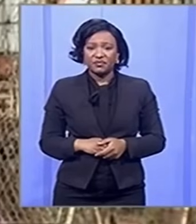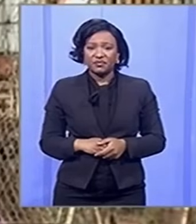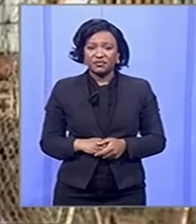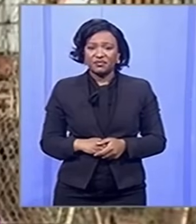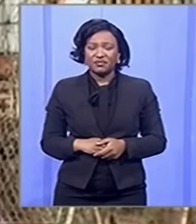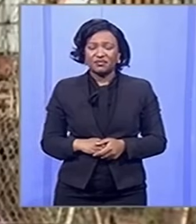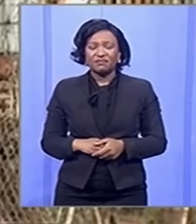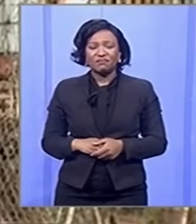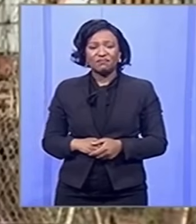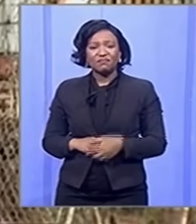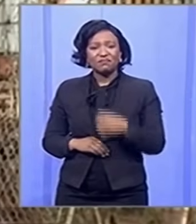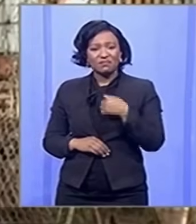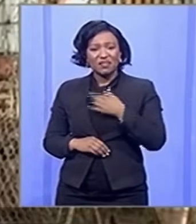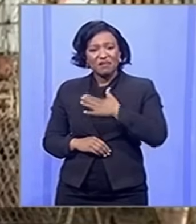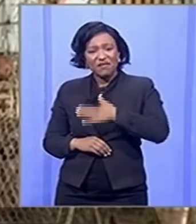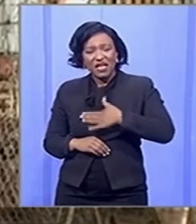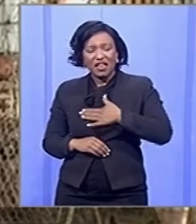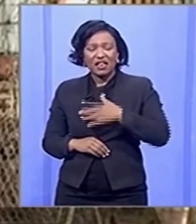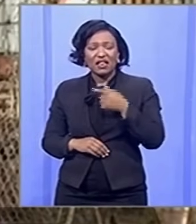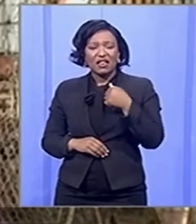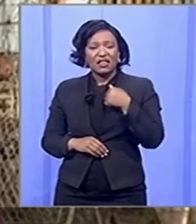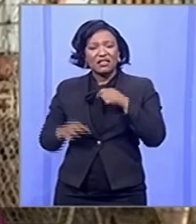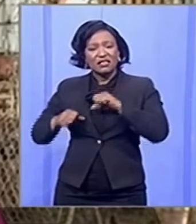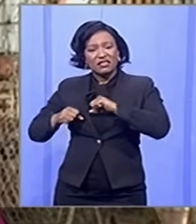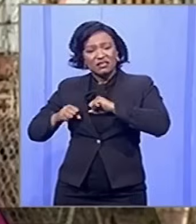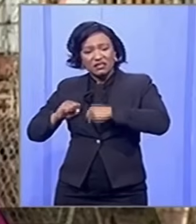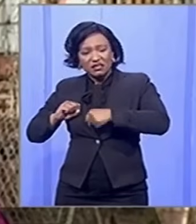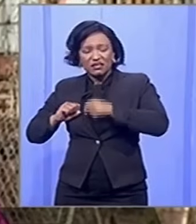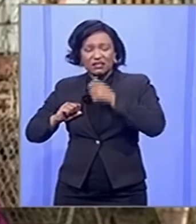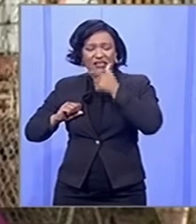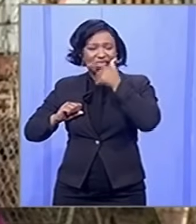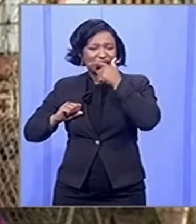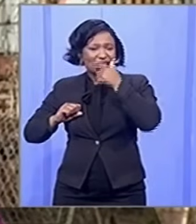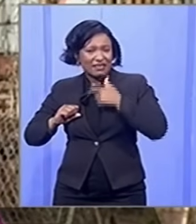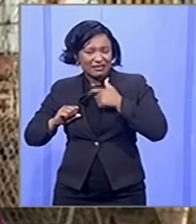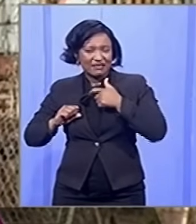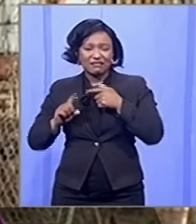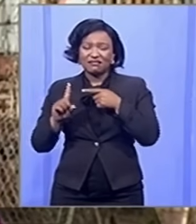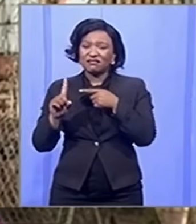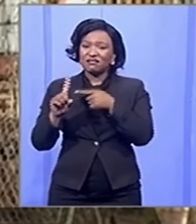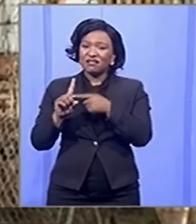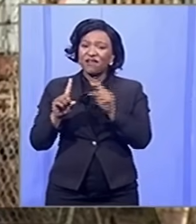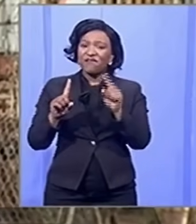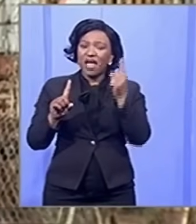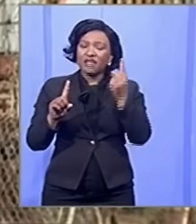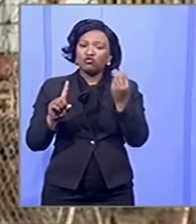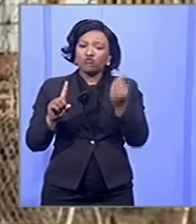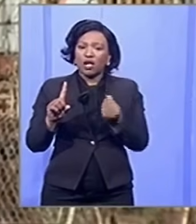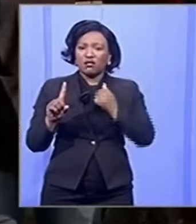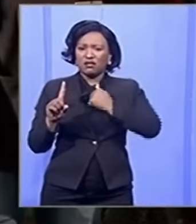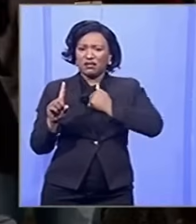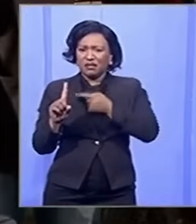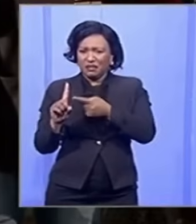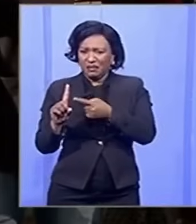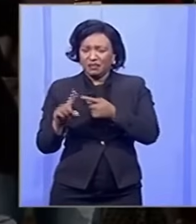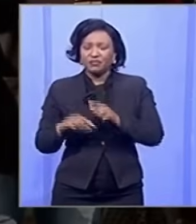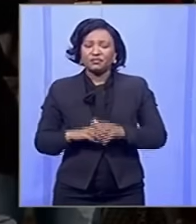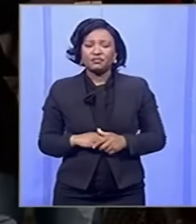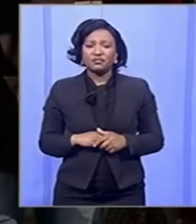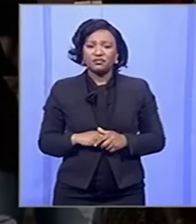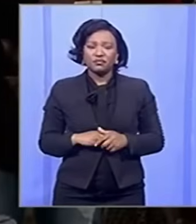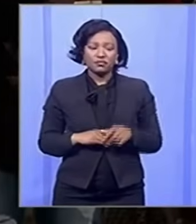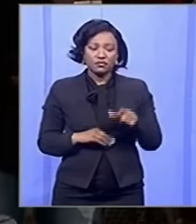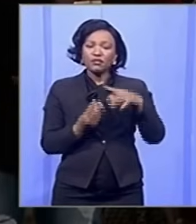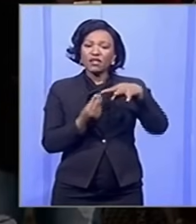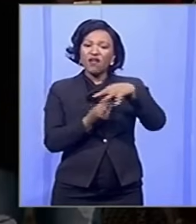I'm so sad. My heart is so broken because she's my first child. Yes, she's my first child. Lelapa